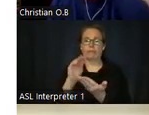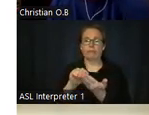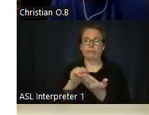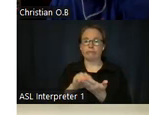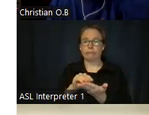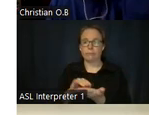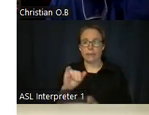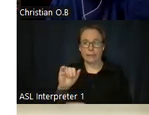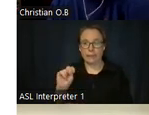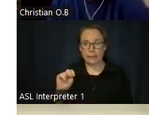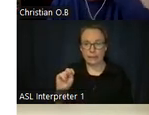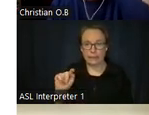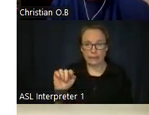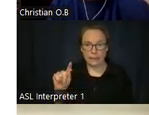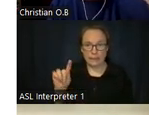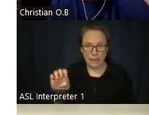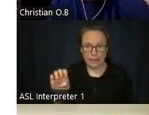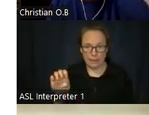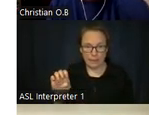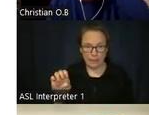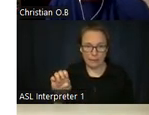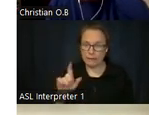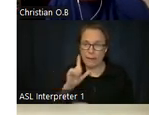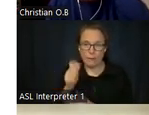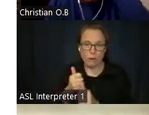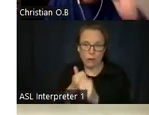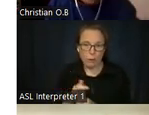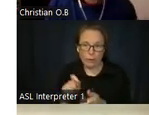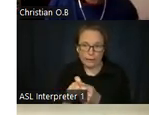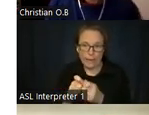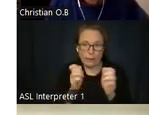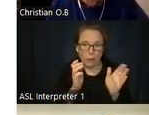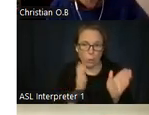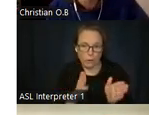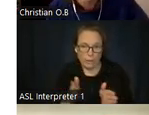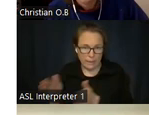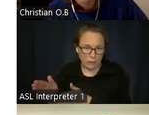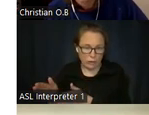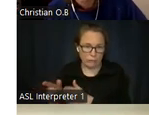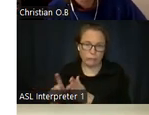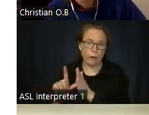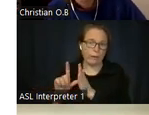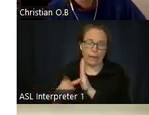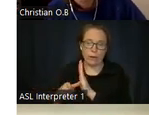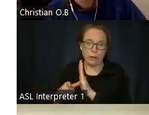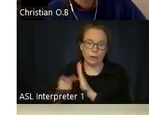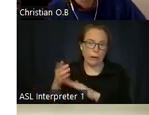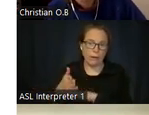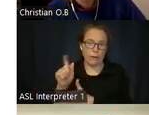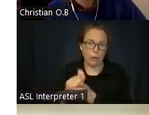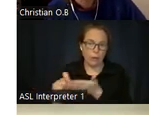in here, and that doesn't necessarily have to be how it's organized when the proposed code is crafted by the commission, but that's where it comes